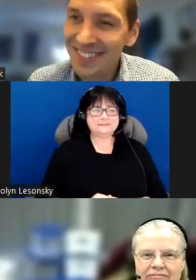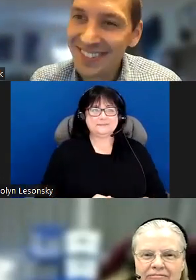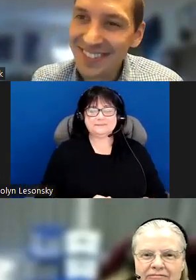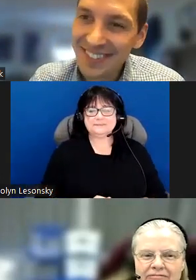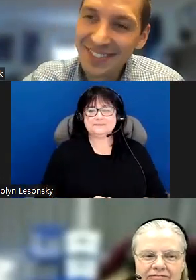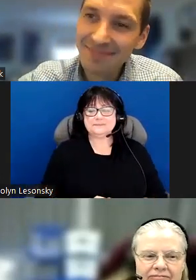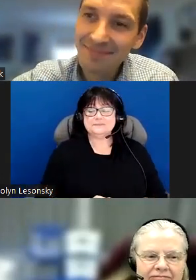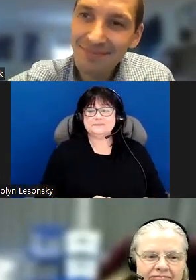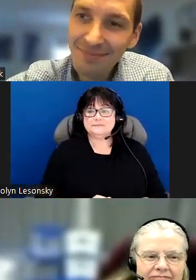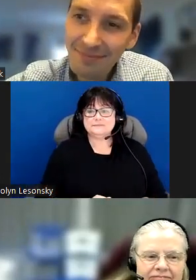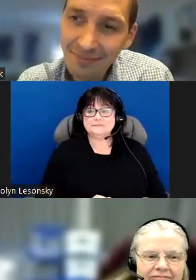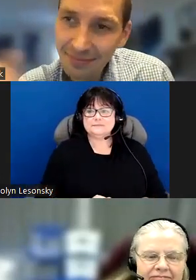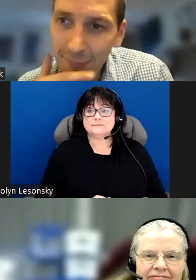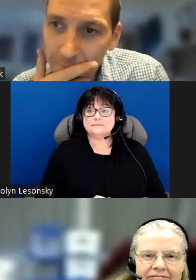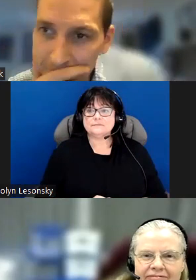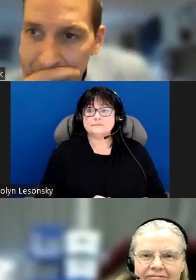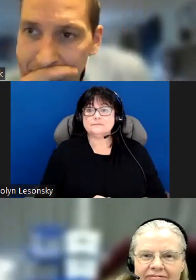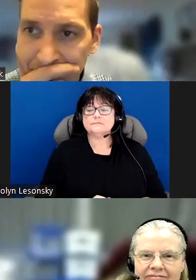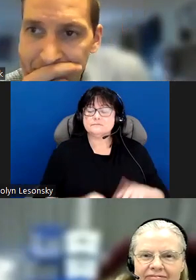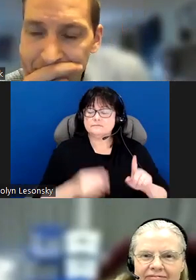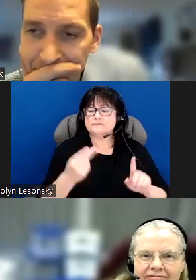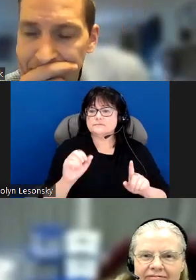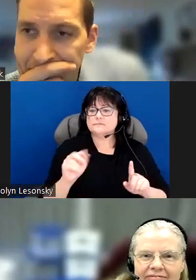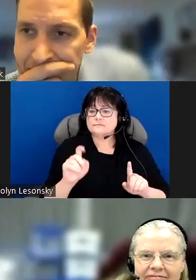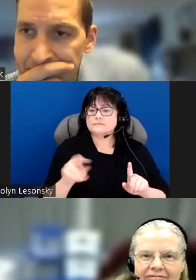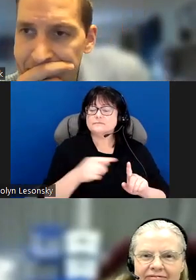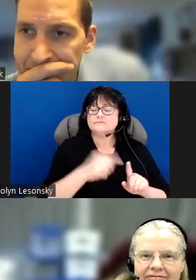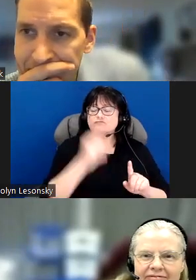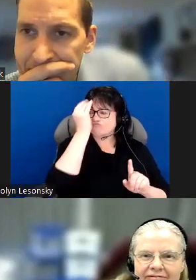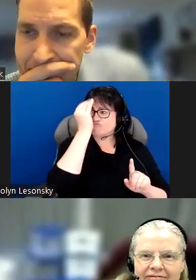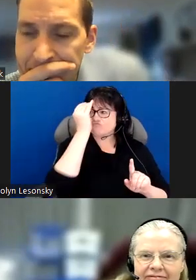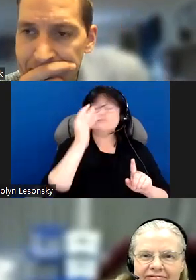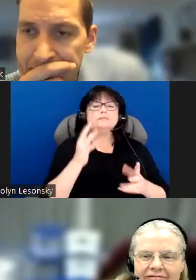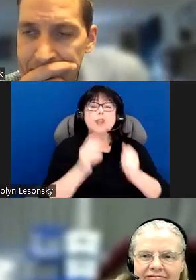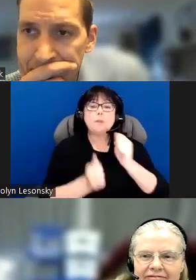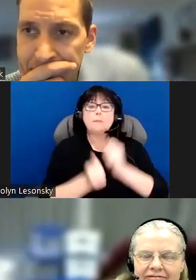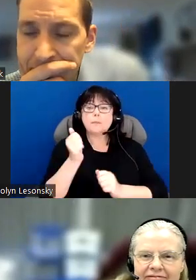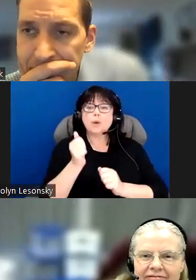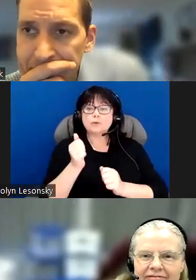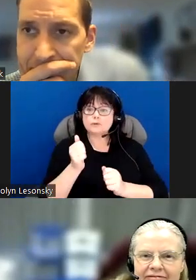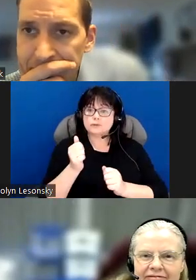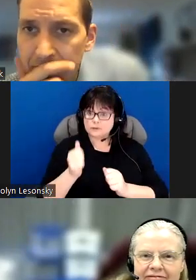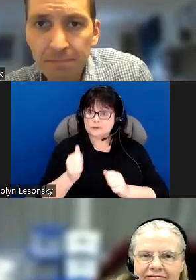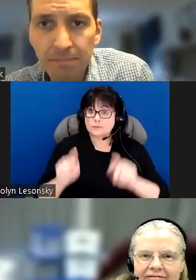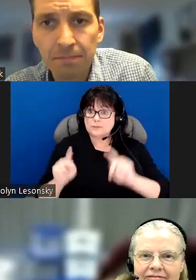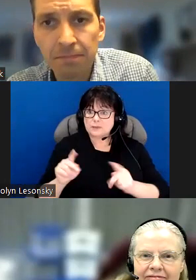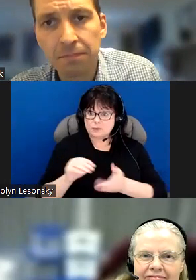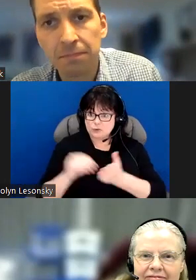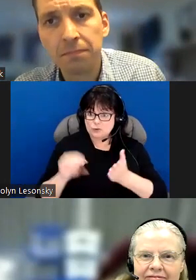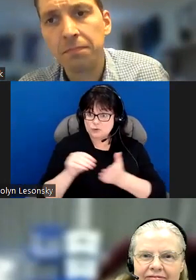Just thinking in terms of the majority of learners that come to LBS programs